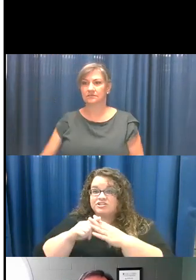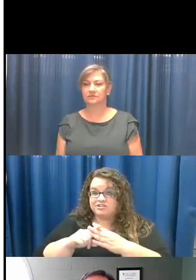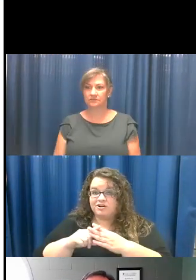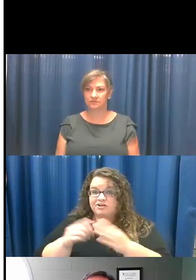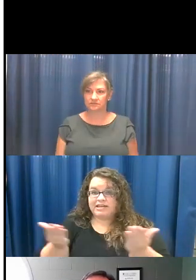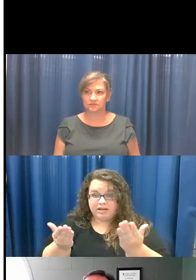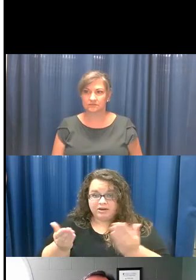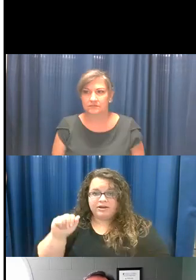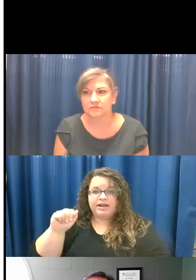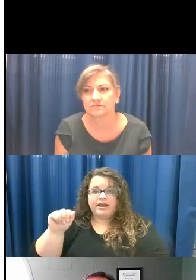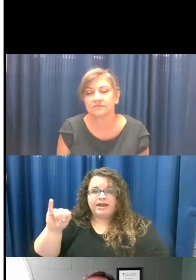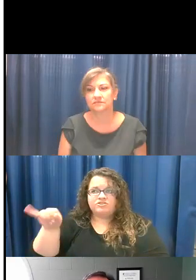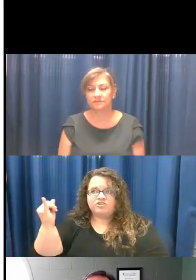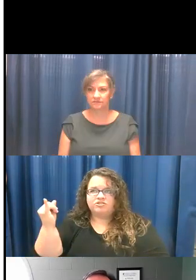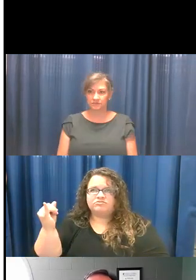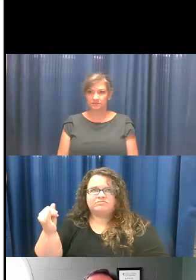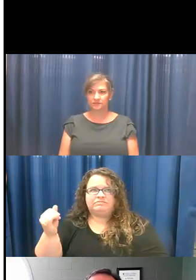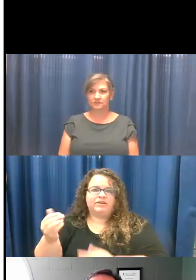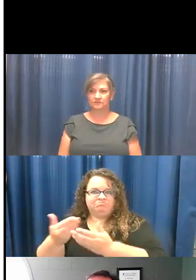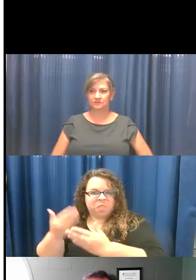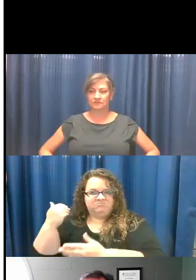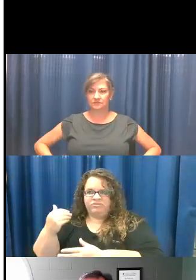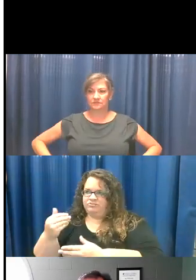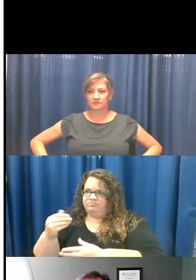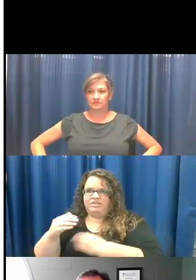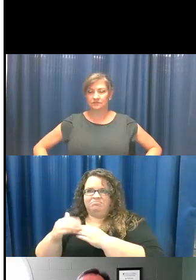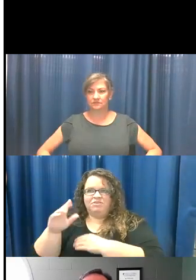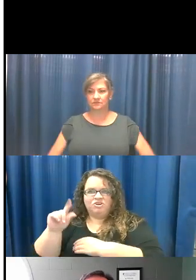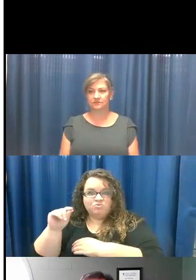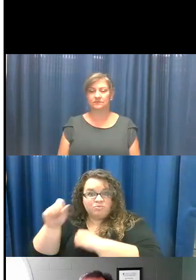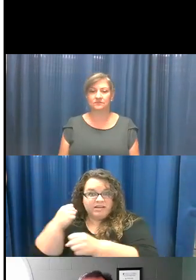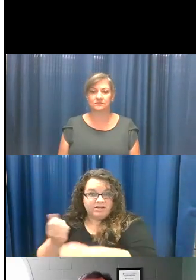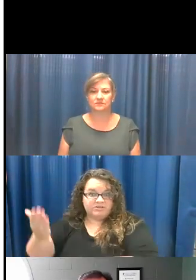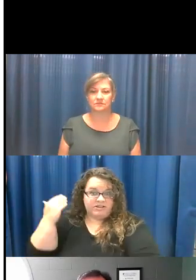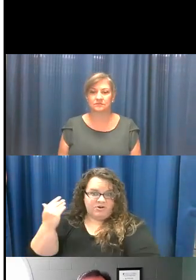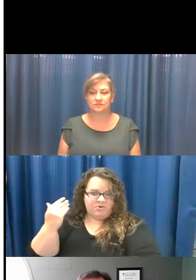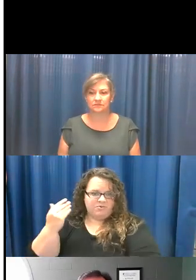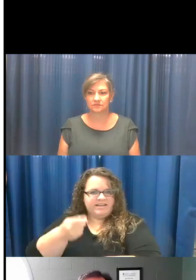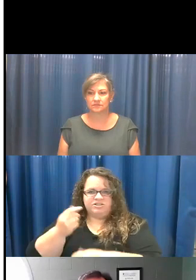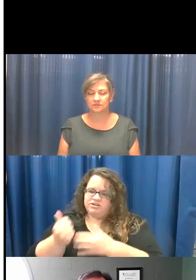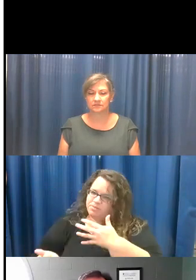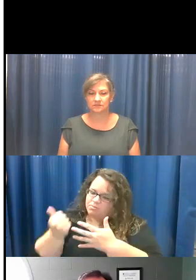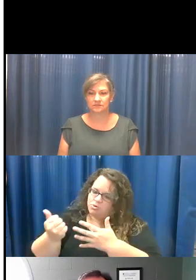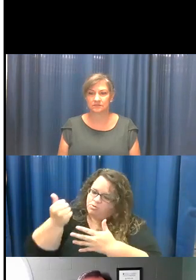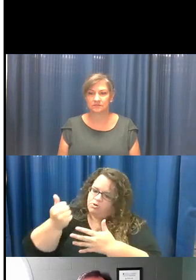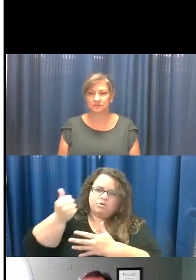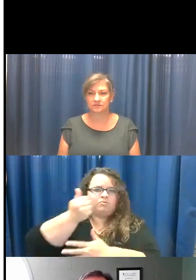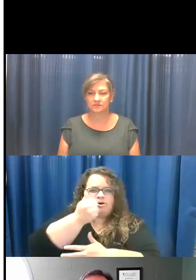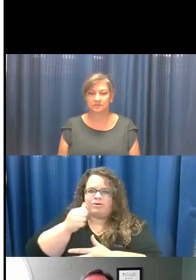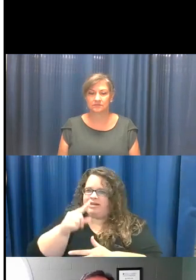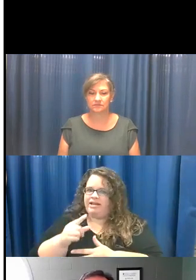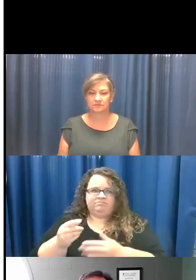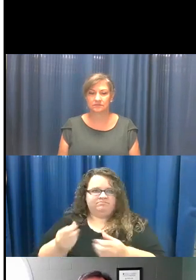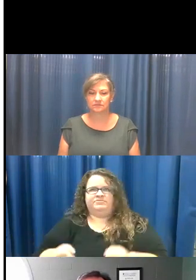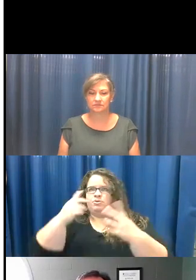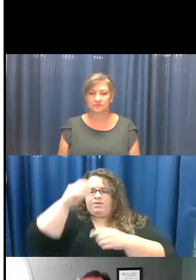instructor more than 2 decades ago at Pikes Peak, and has been promoted many times and has done a lot of different roles at Pikes Peak,